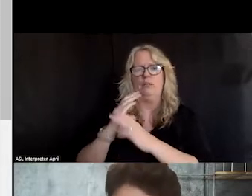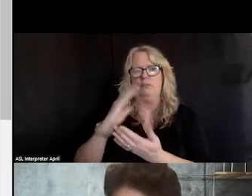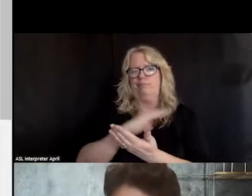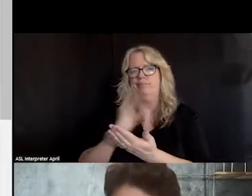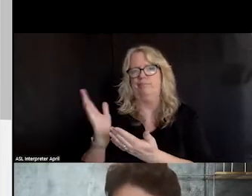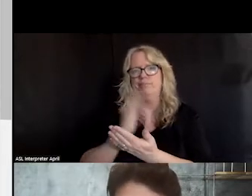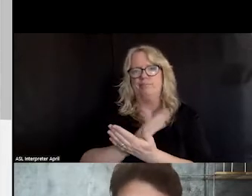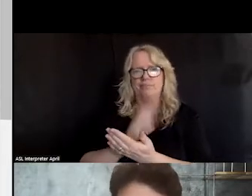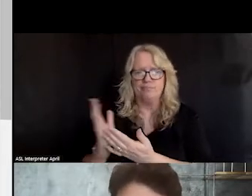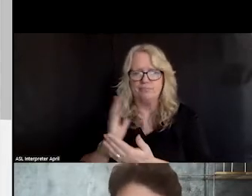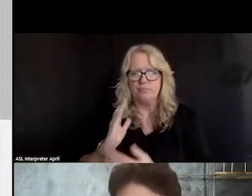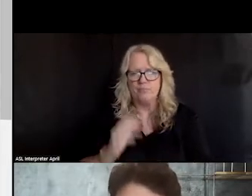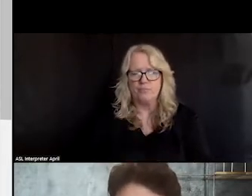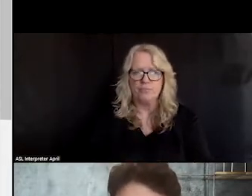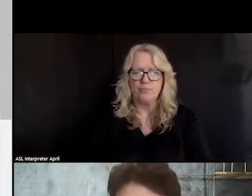Crisis Now model.